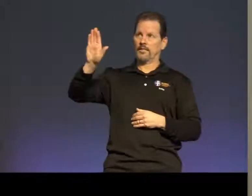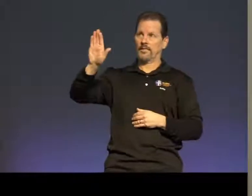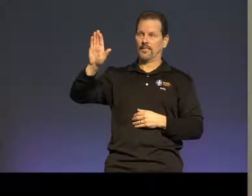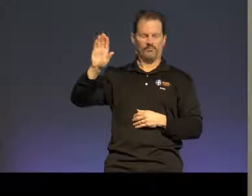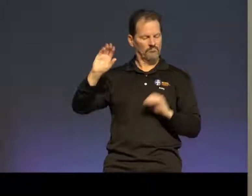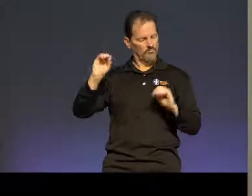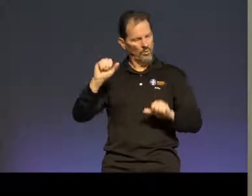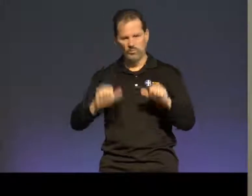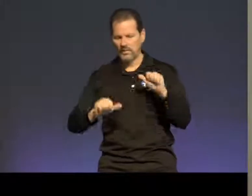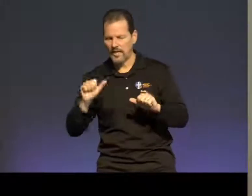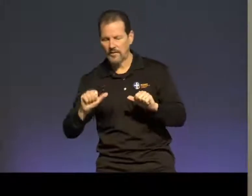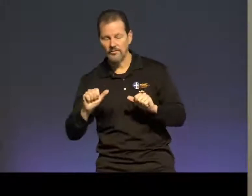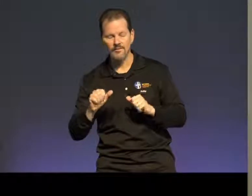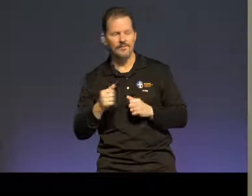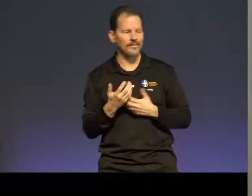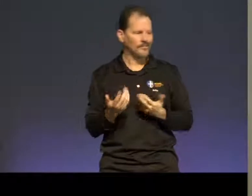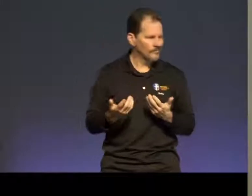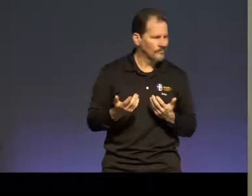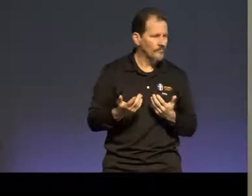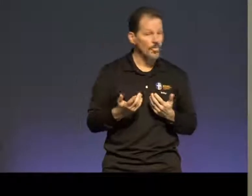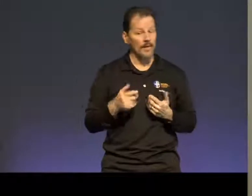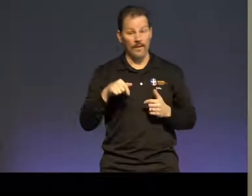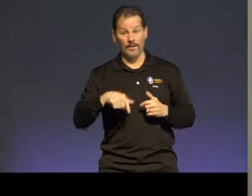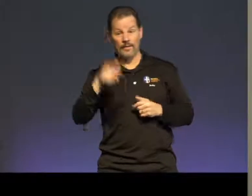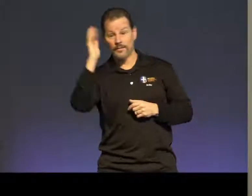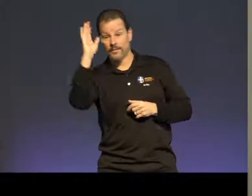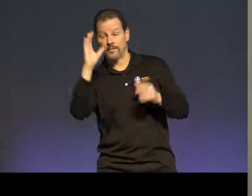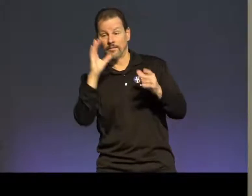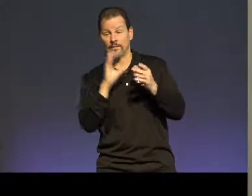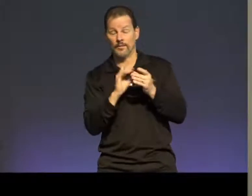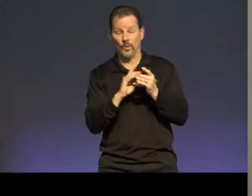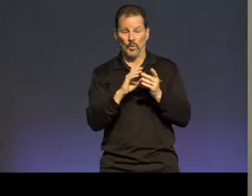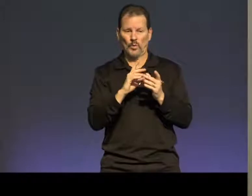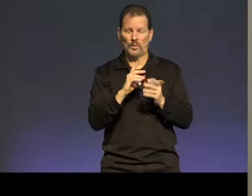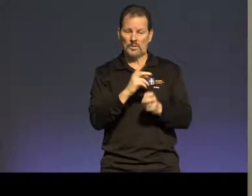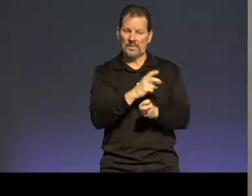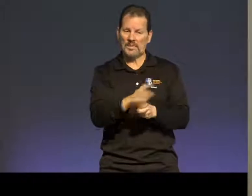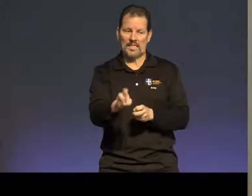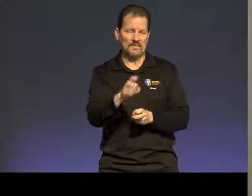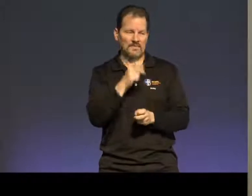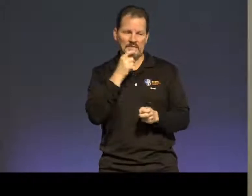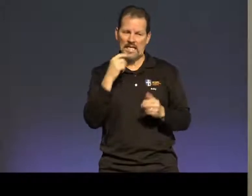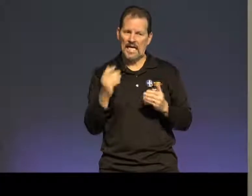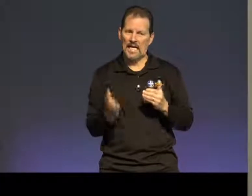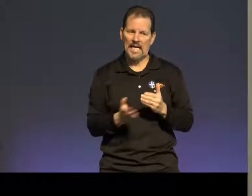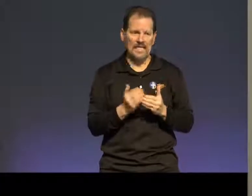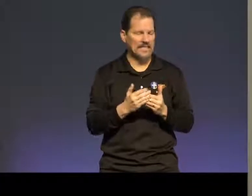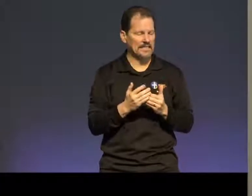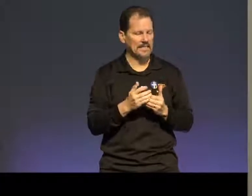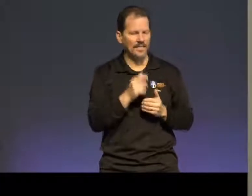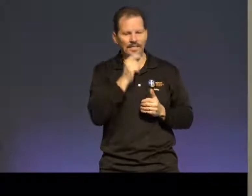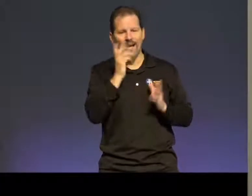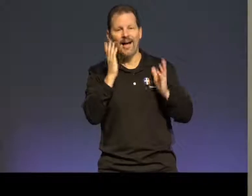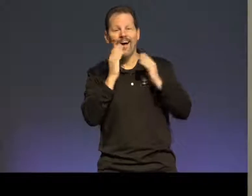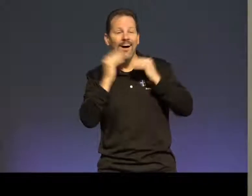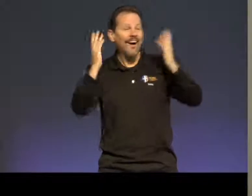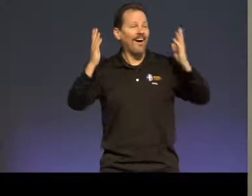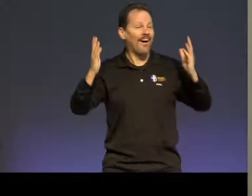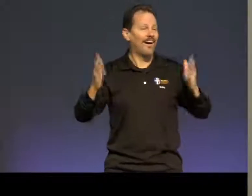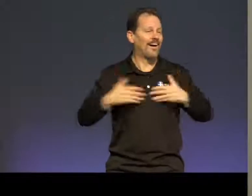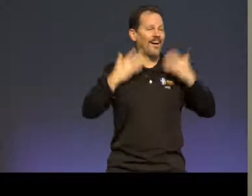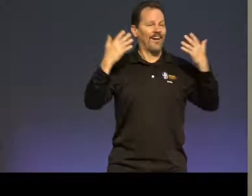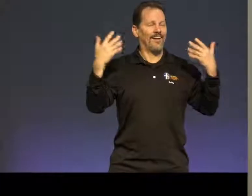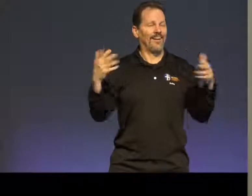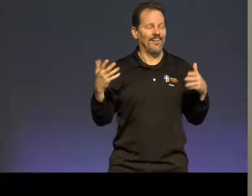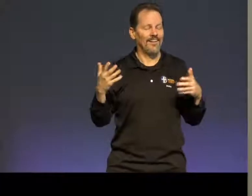And this isn't the celebration message. I know, because for me, it's been pretty sad. I felt pretty, it don't feel good when God starts talking back at